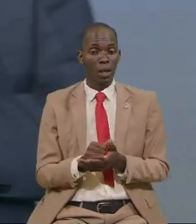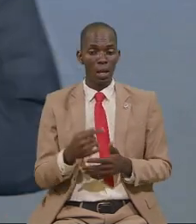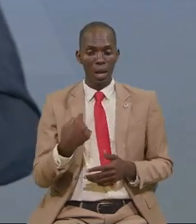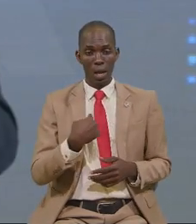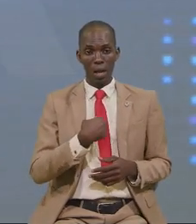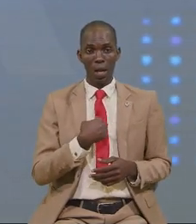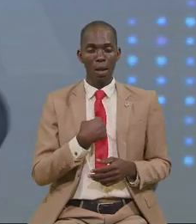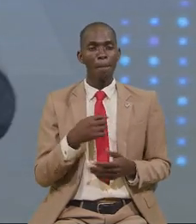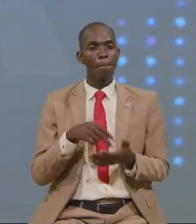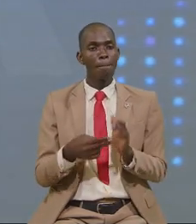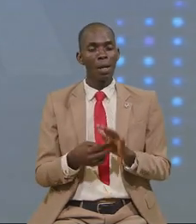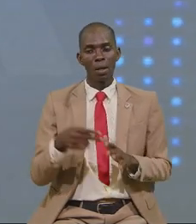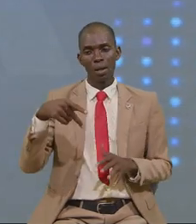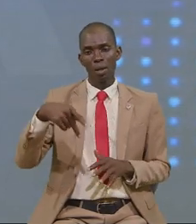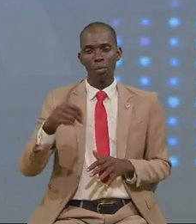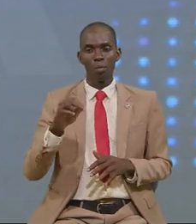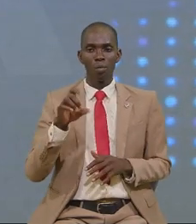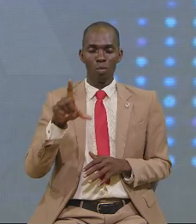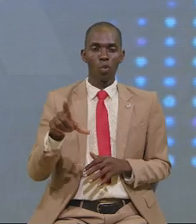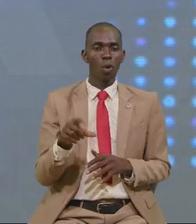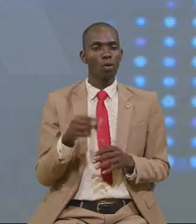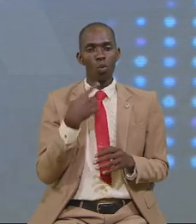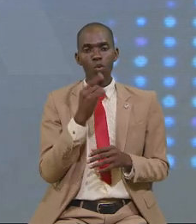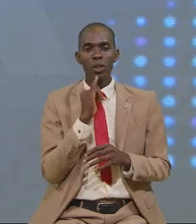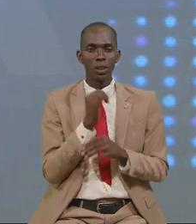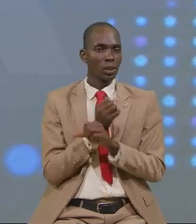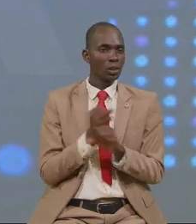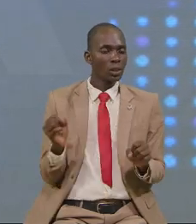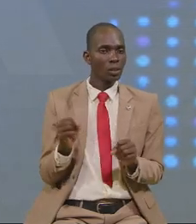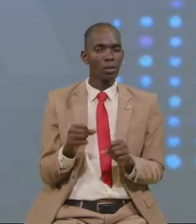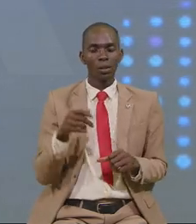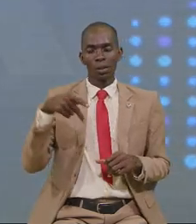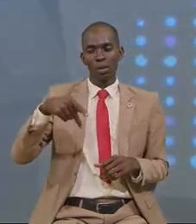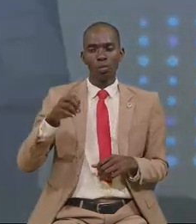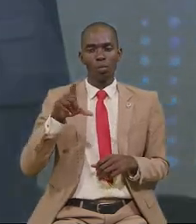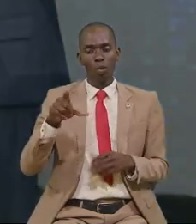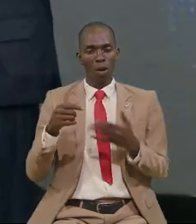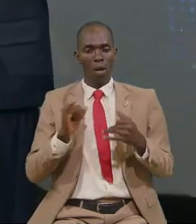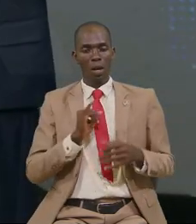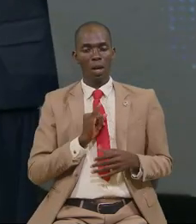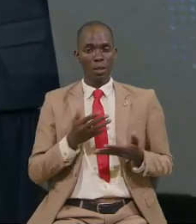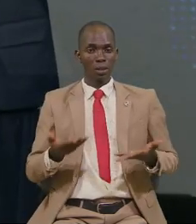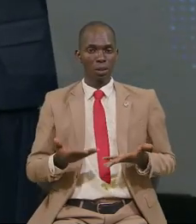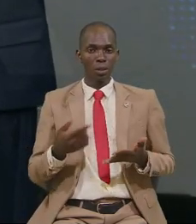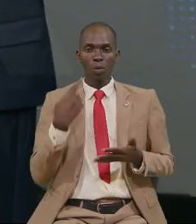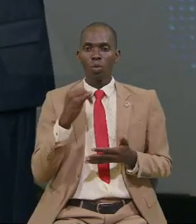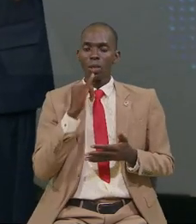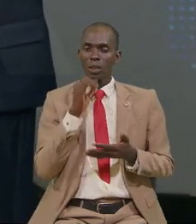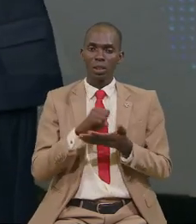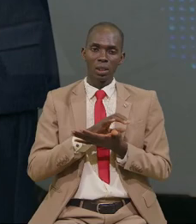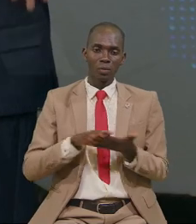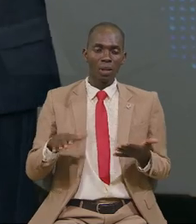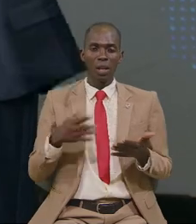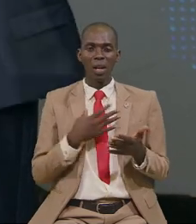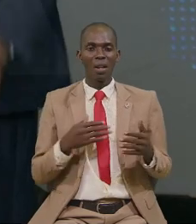saved. That I, this Paul the apostle, was already sanctified. That I, this Paul the apostle, was already filled and